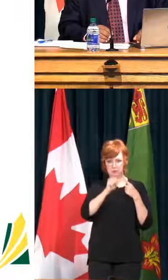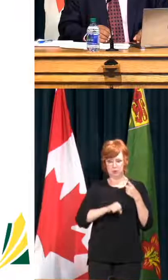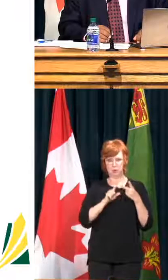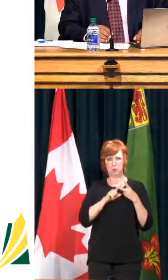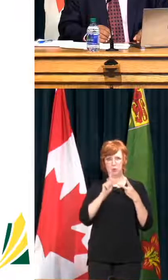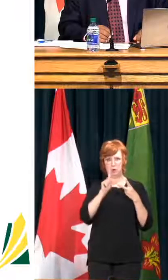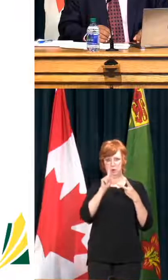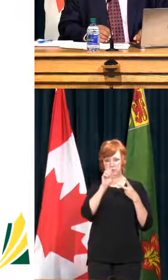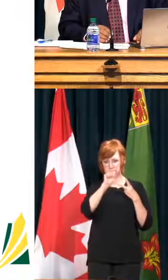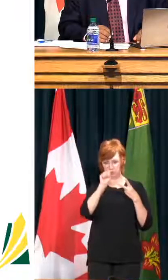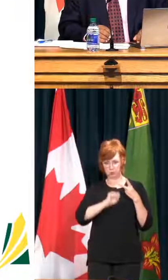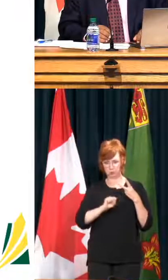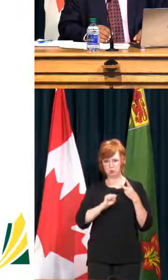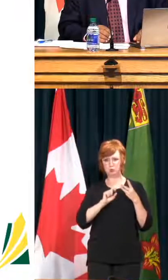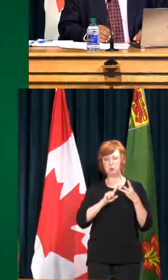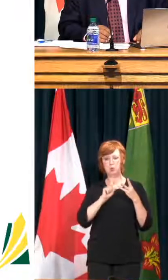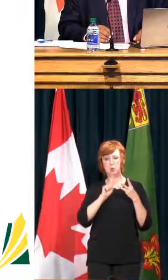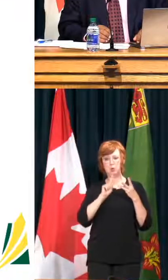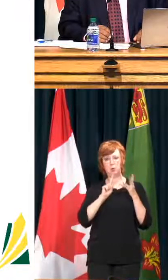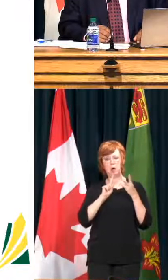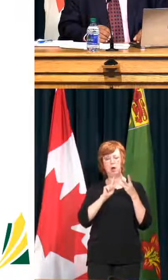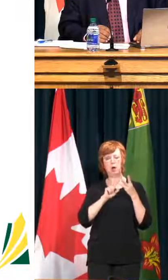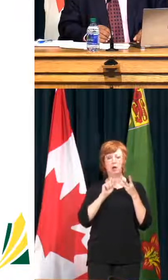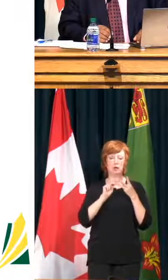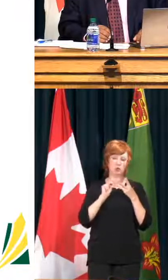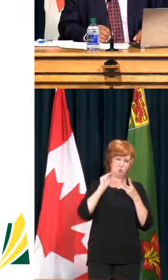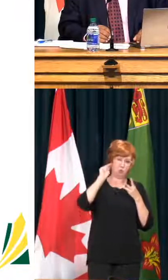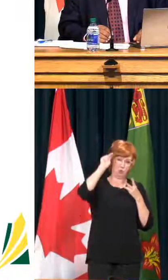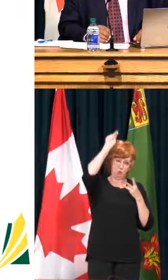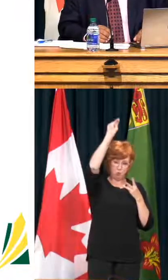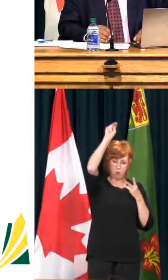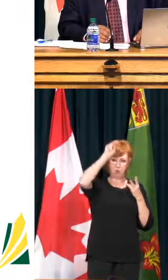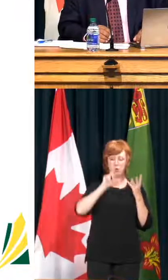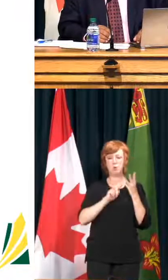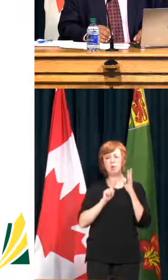region, 1 in the far north, and 1 is in the central region.